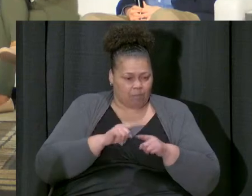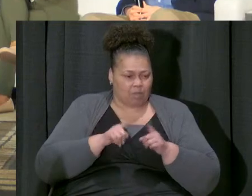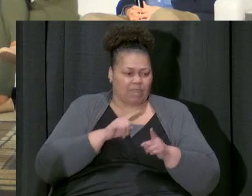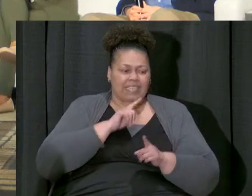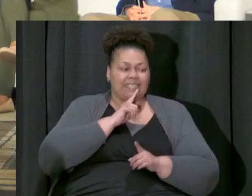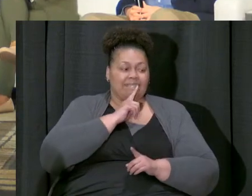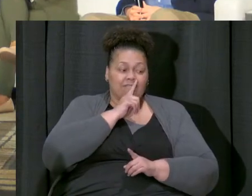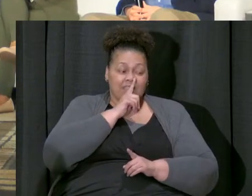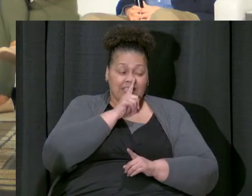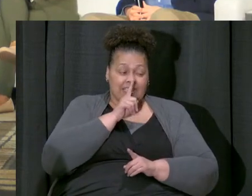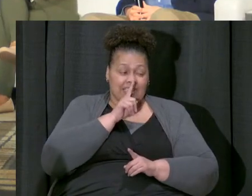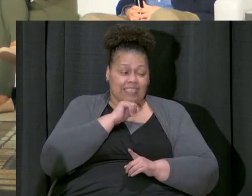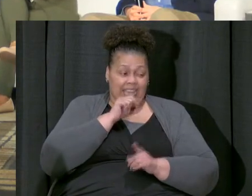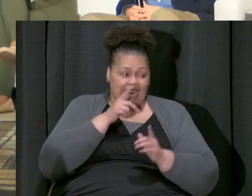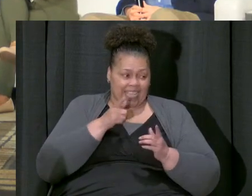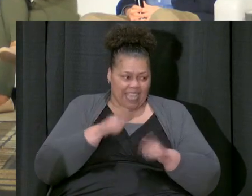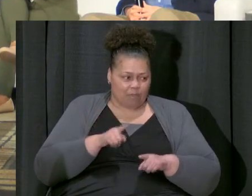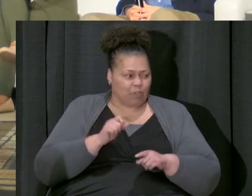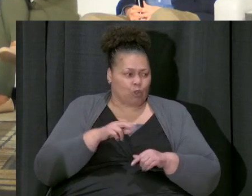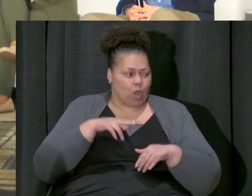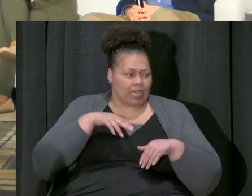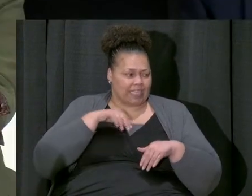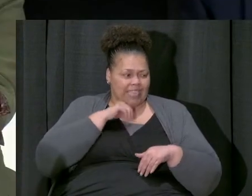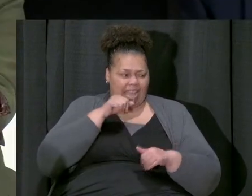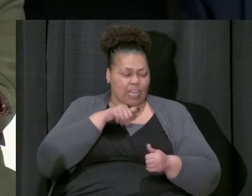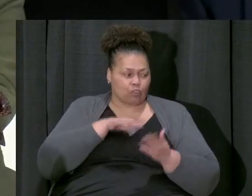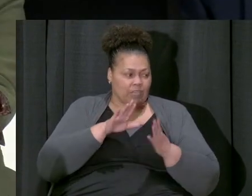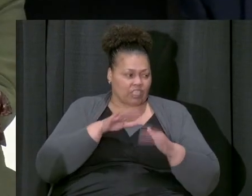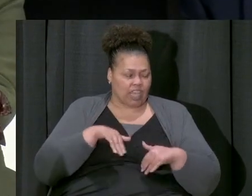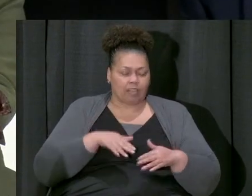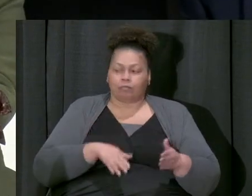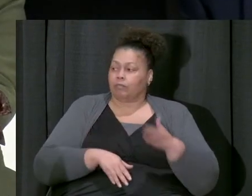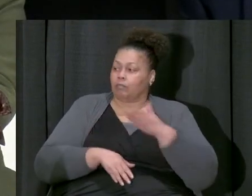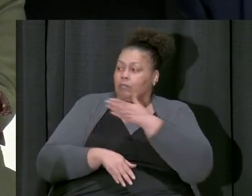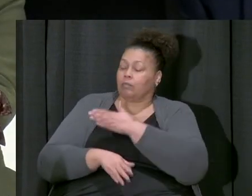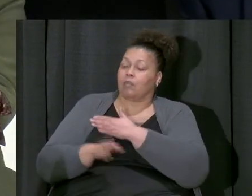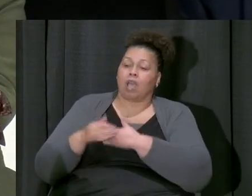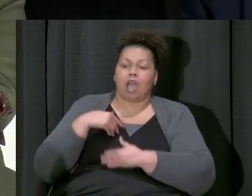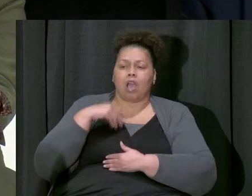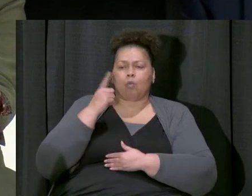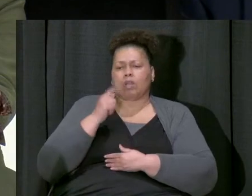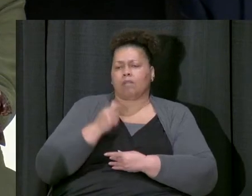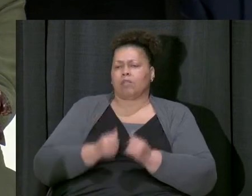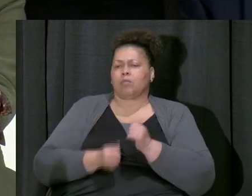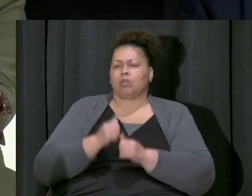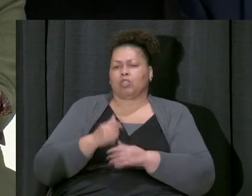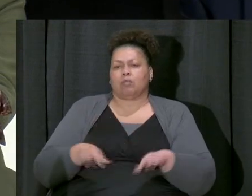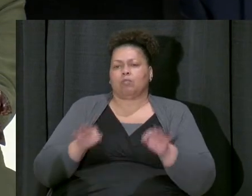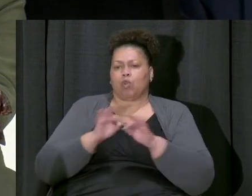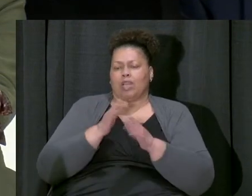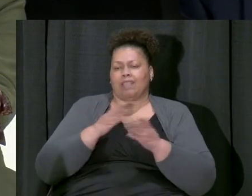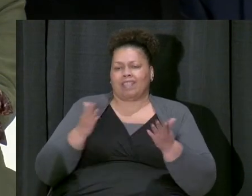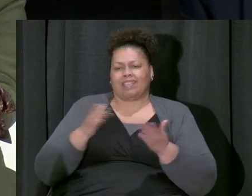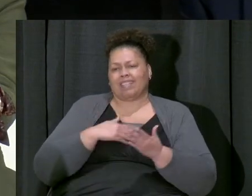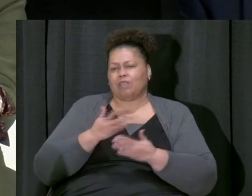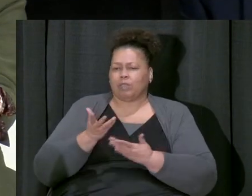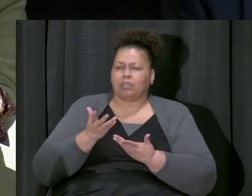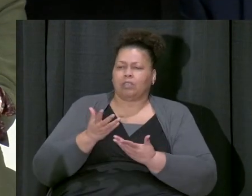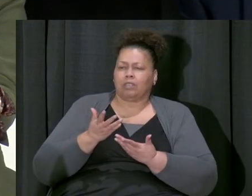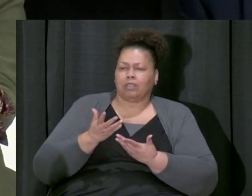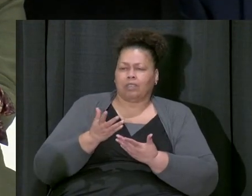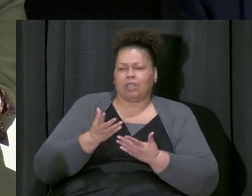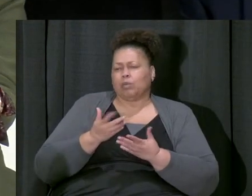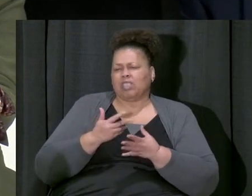weren't fully addressed? I think one of the most important things, and it was kind of addressed at the last session, which was the agenda creating